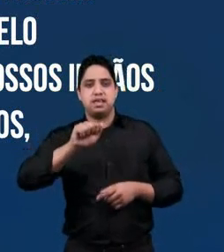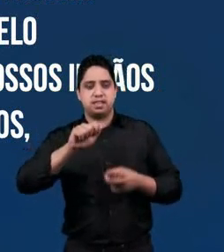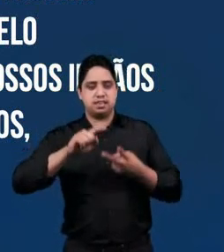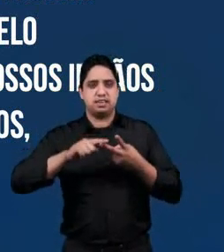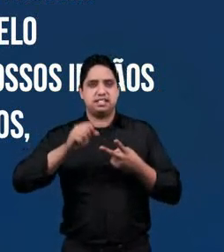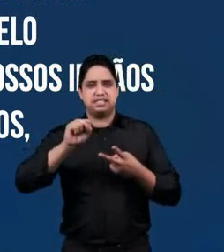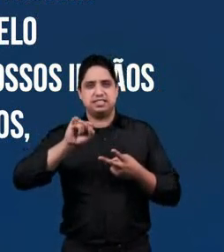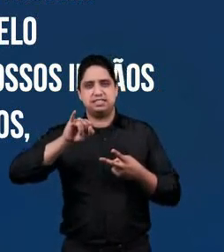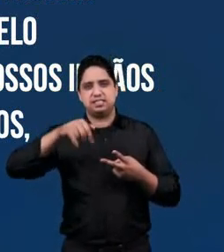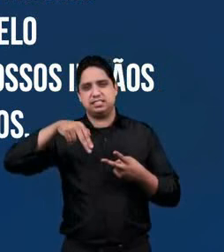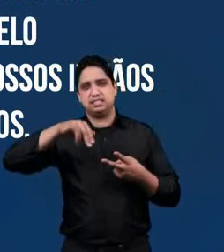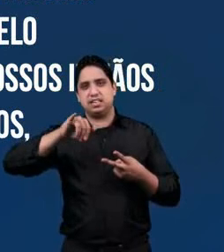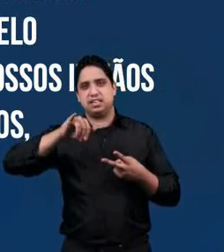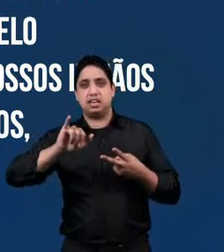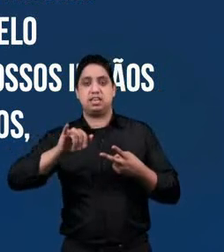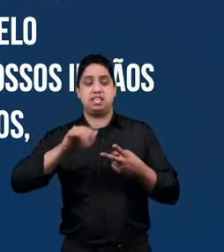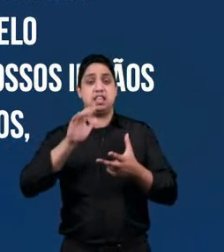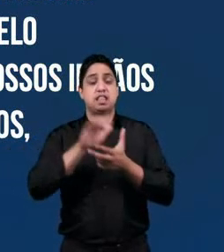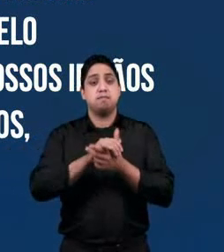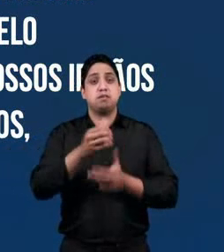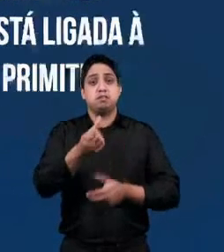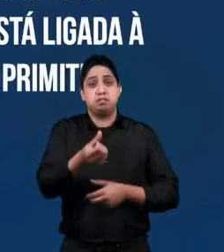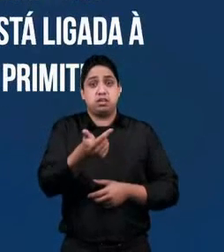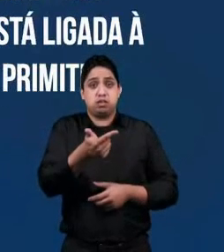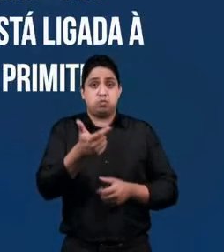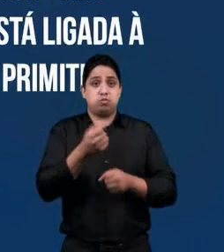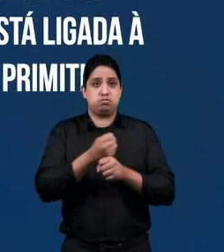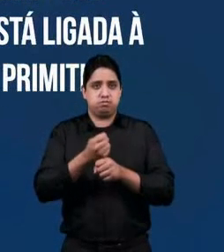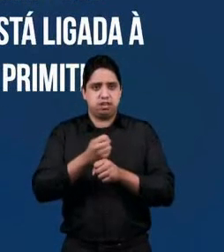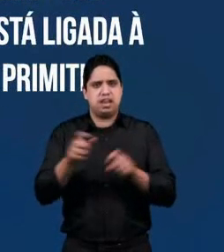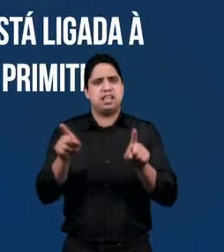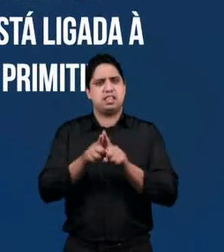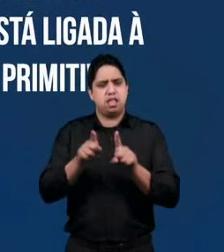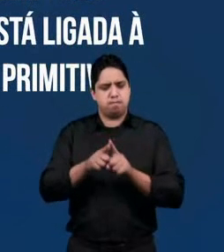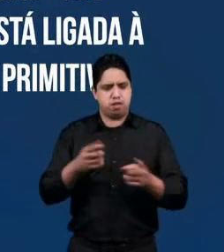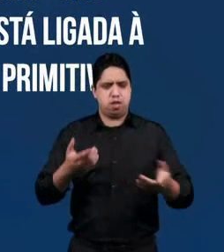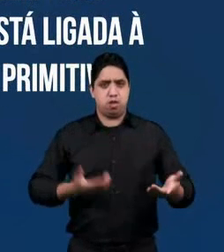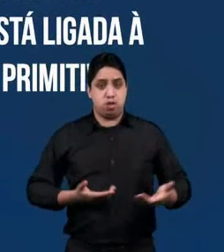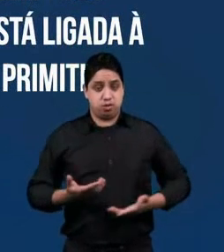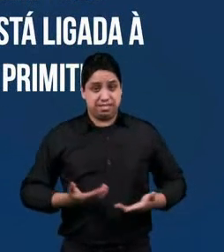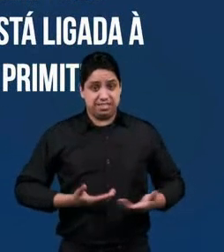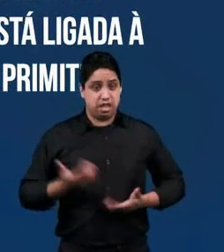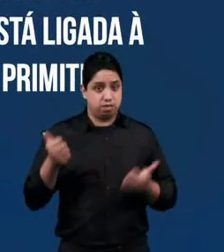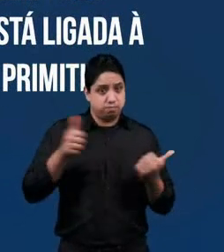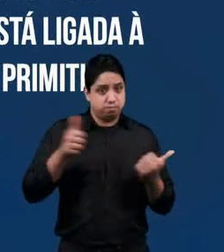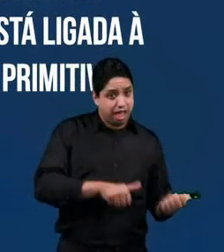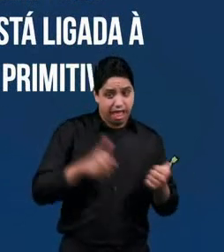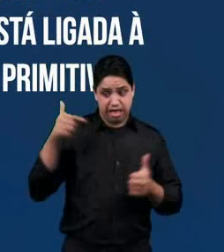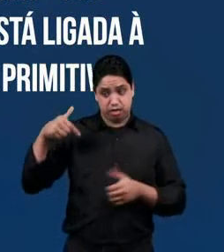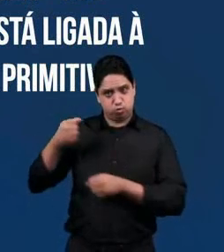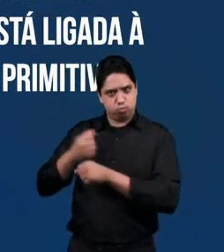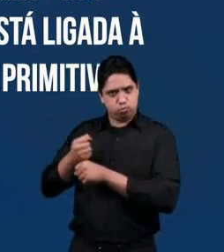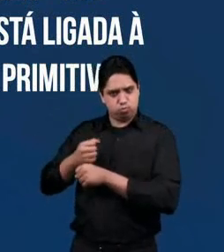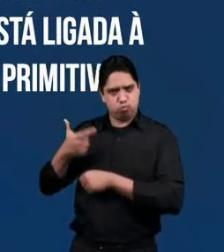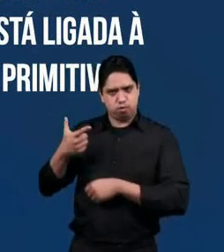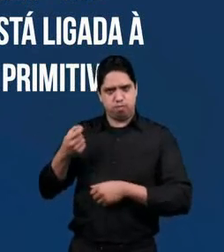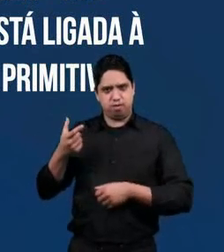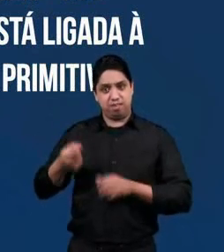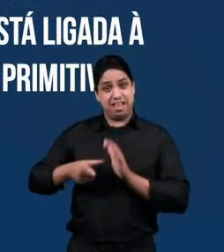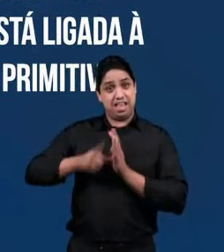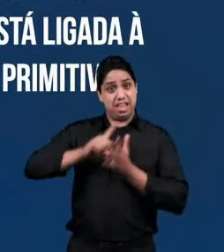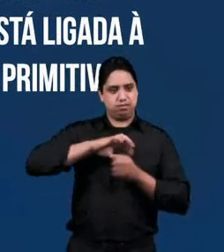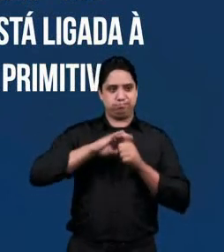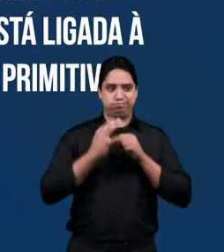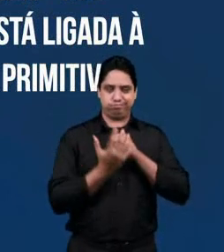congratulate Brother Zizu and his wife Jandira with their 70 years of being